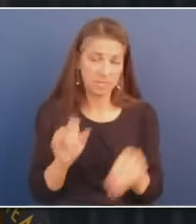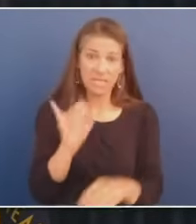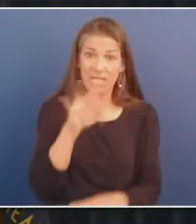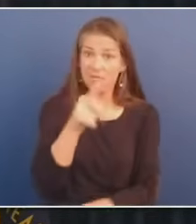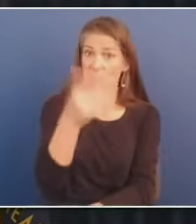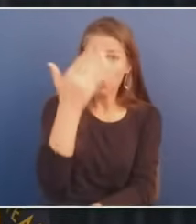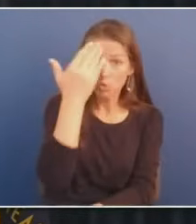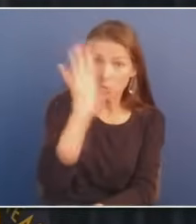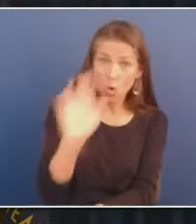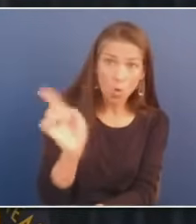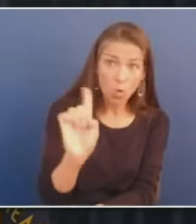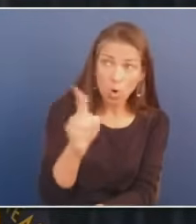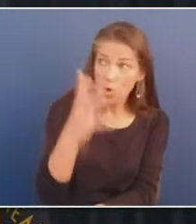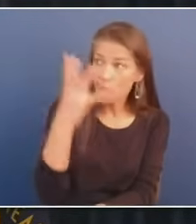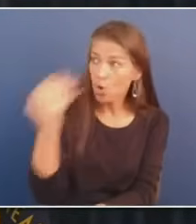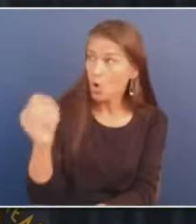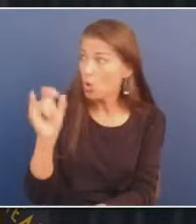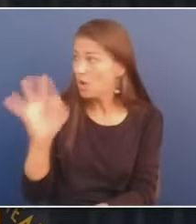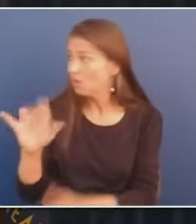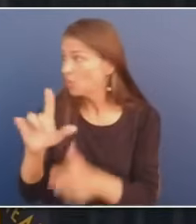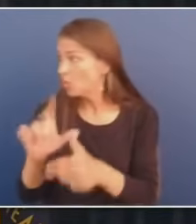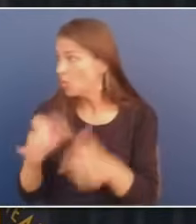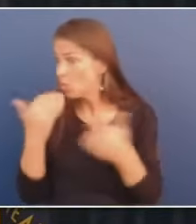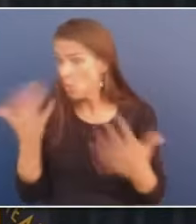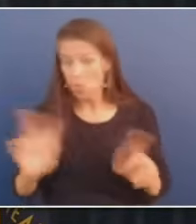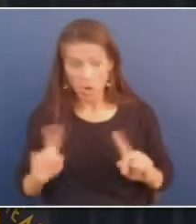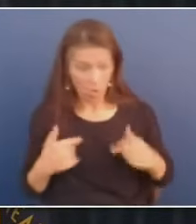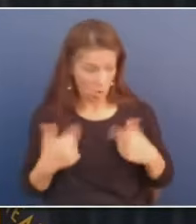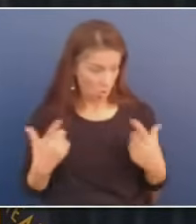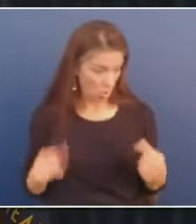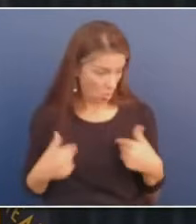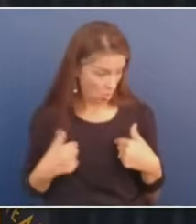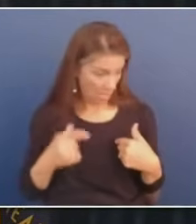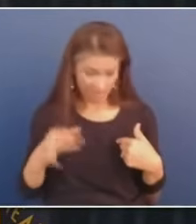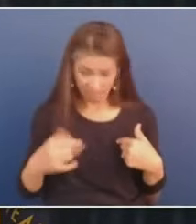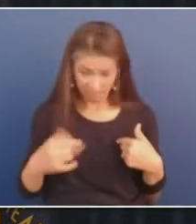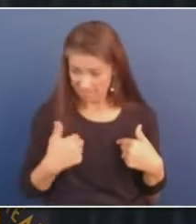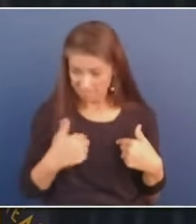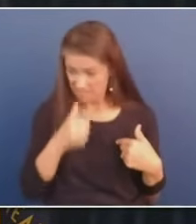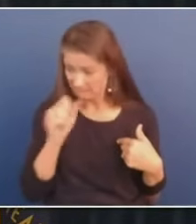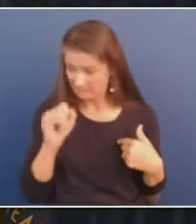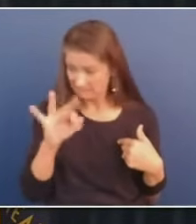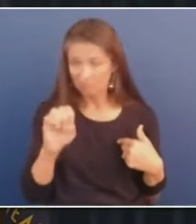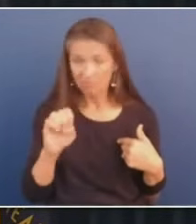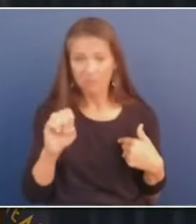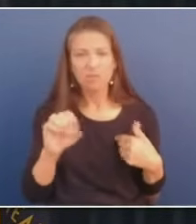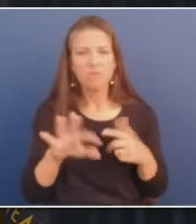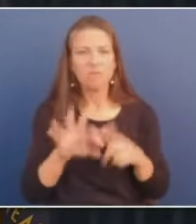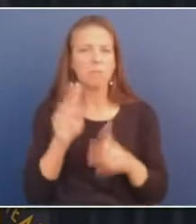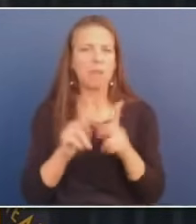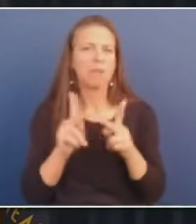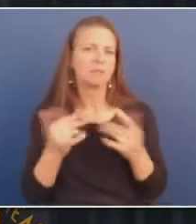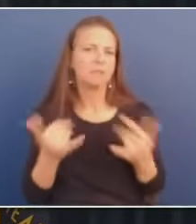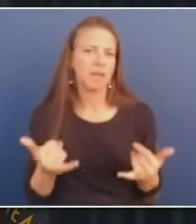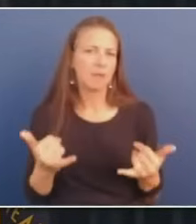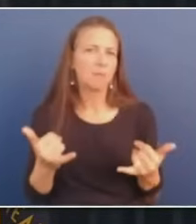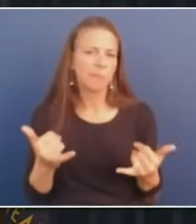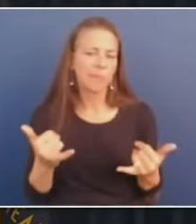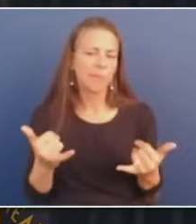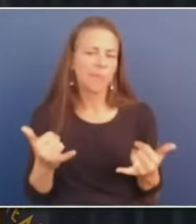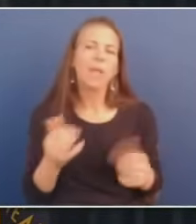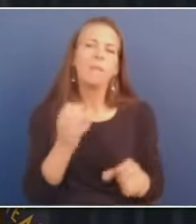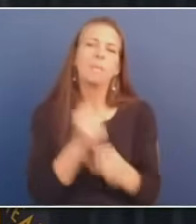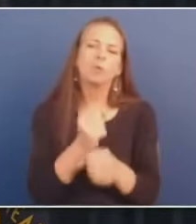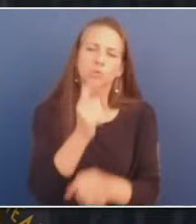you'd go if there was a tornado, if where you typically stay isn't safe, find out now. Find out this morning. Make sure you